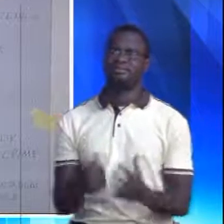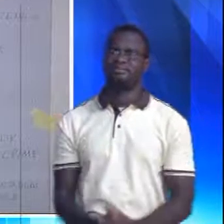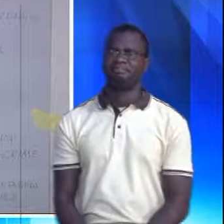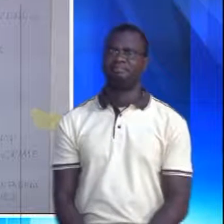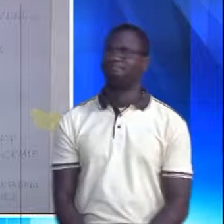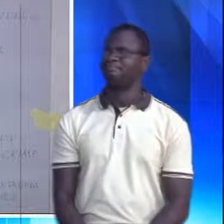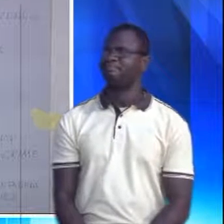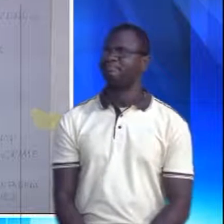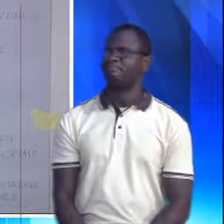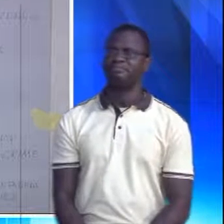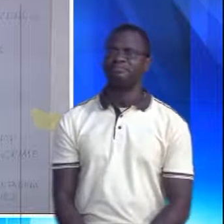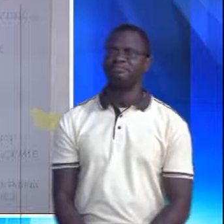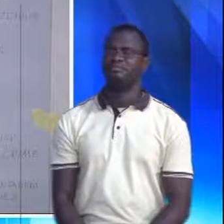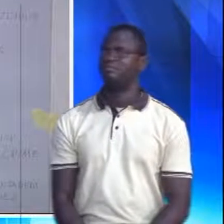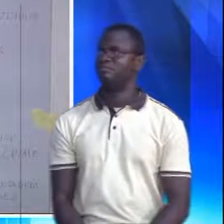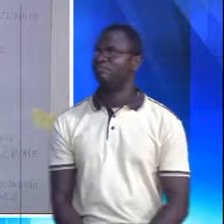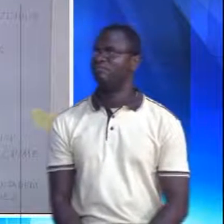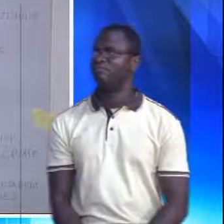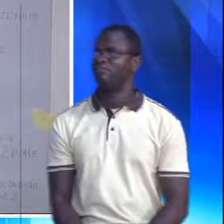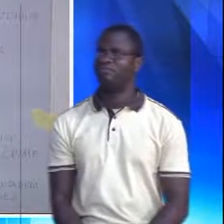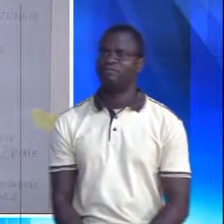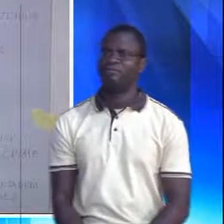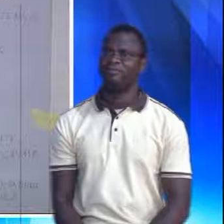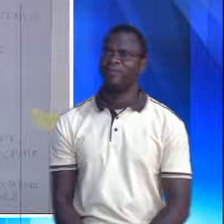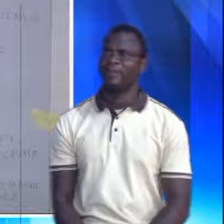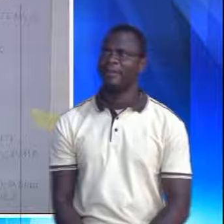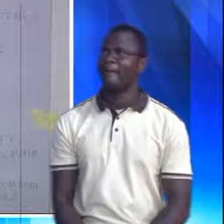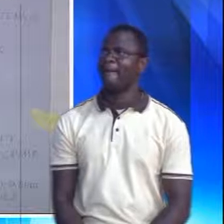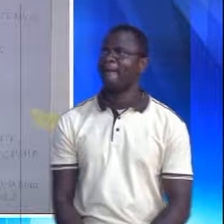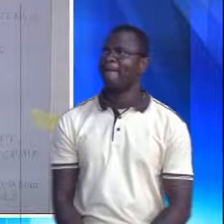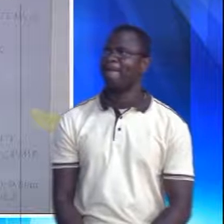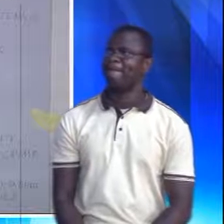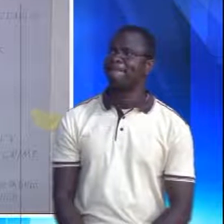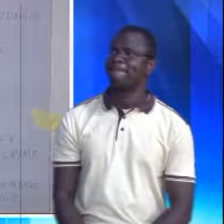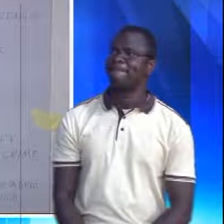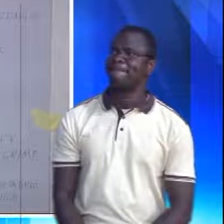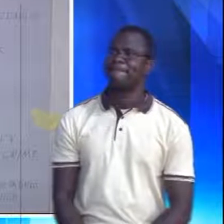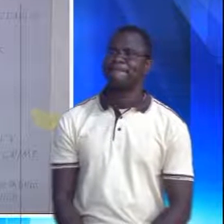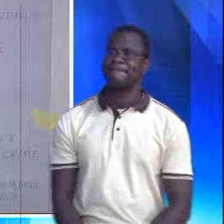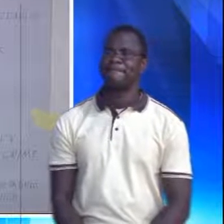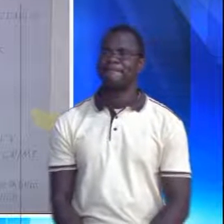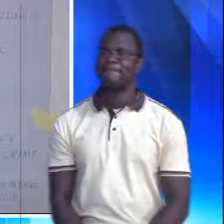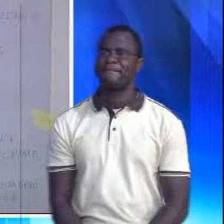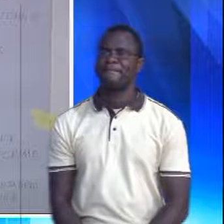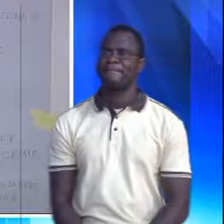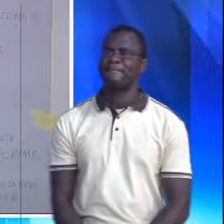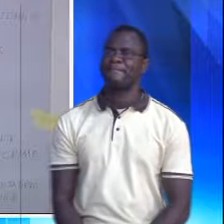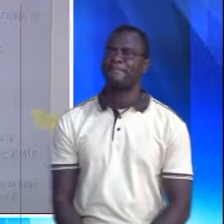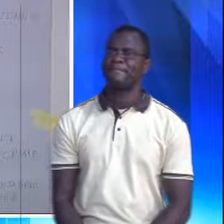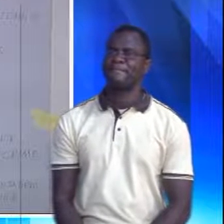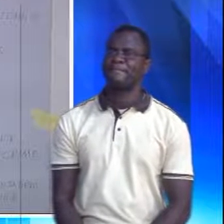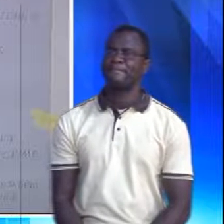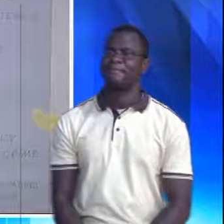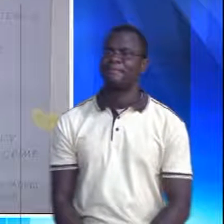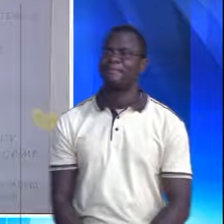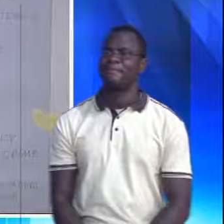forfeit his right is when the fundamental human right of another person is being curtailed.